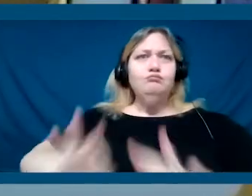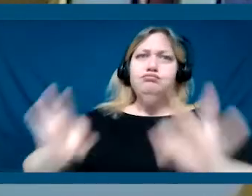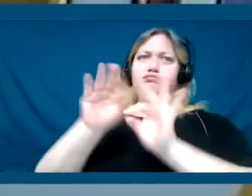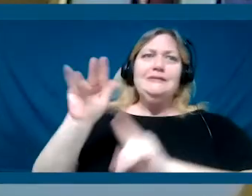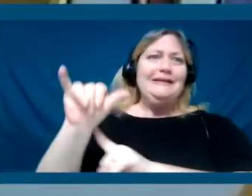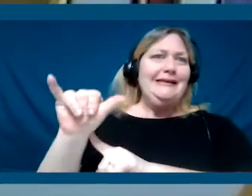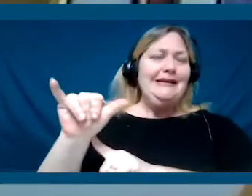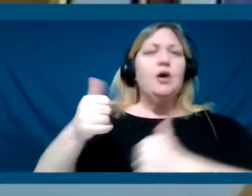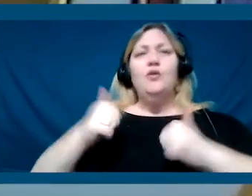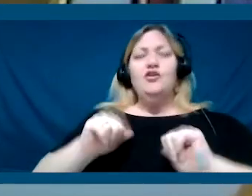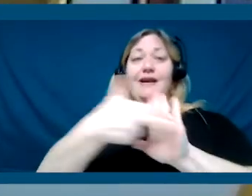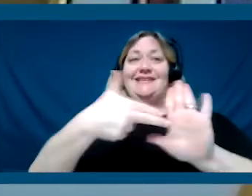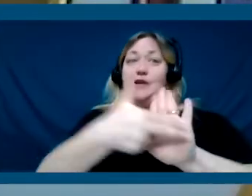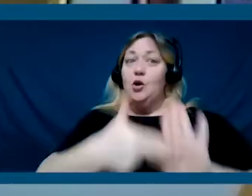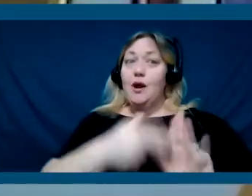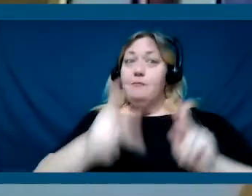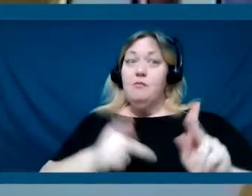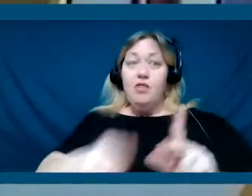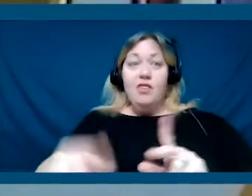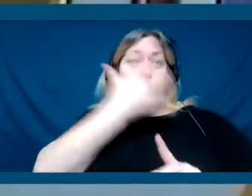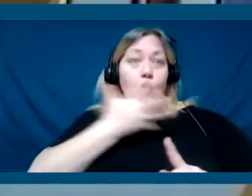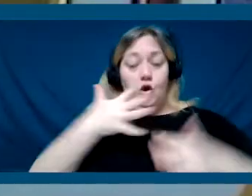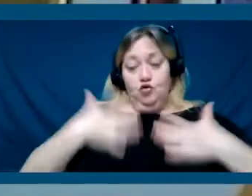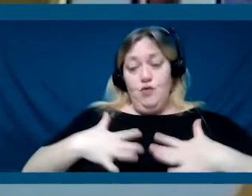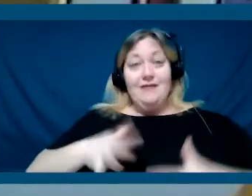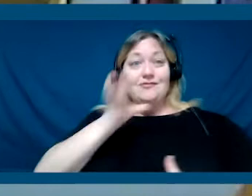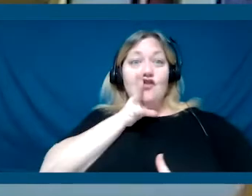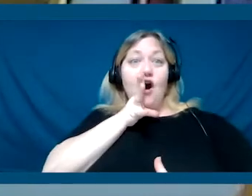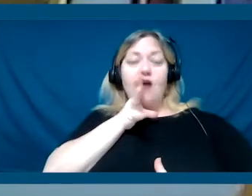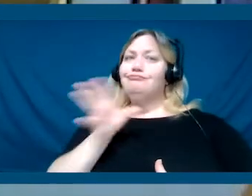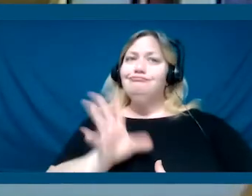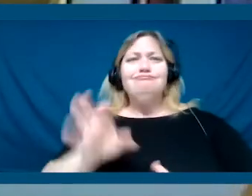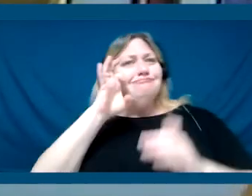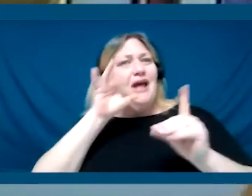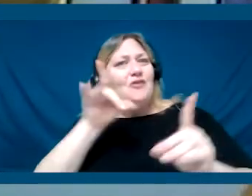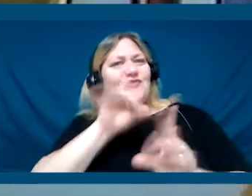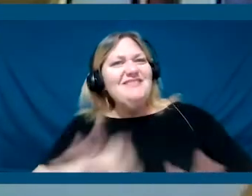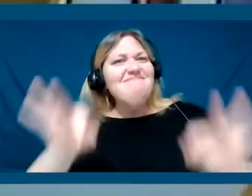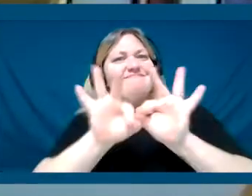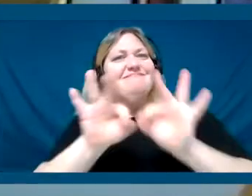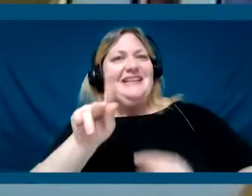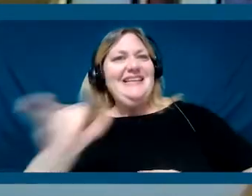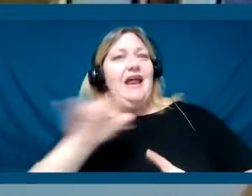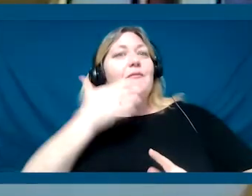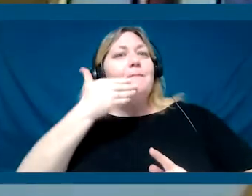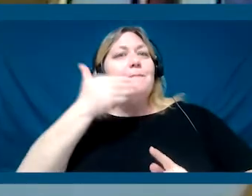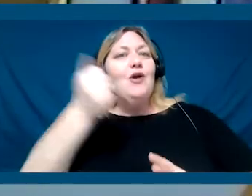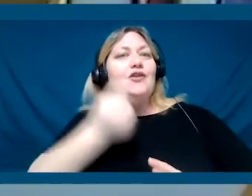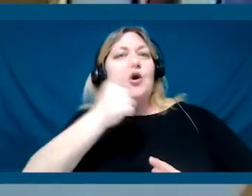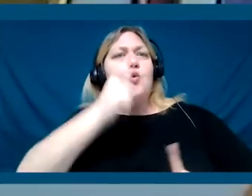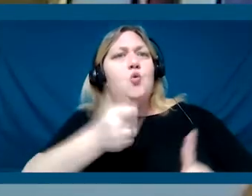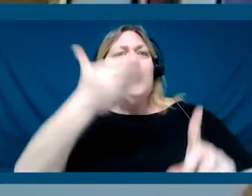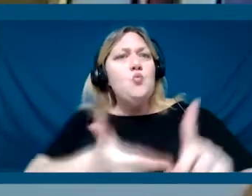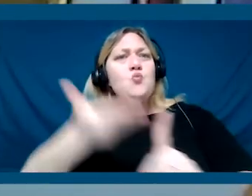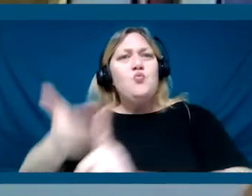to stereotype people based on how they look, dress, or talk. Education is the key to have a better understanding of who everyone